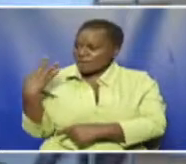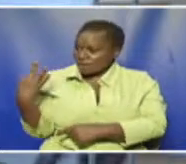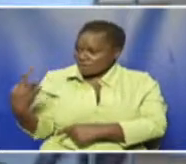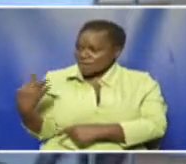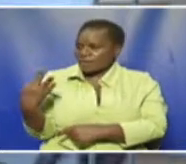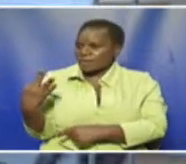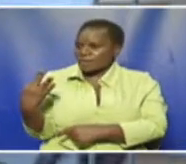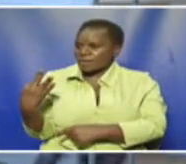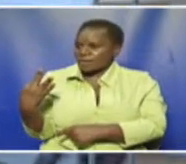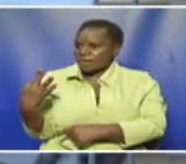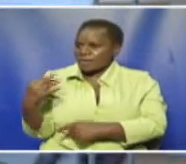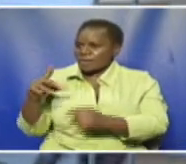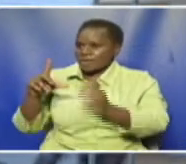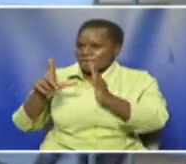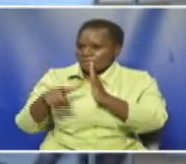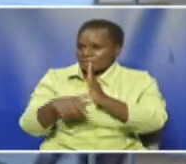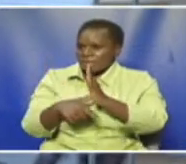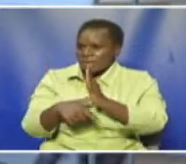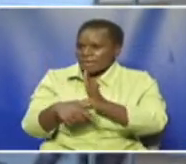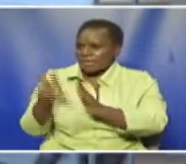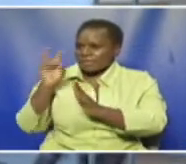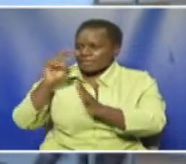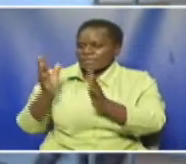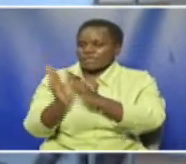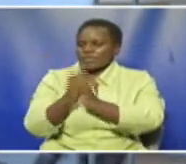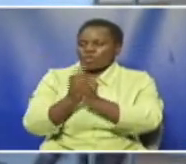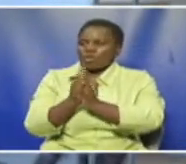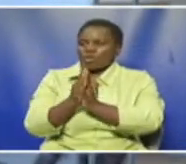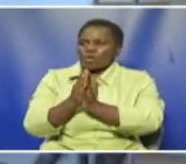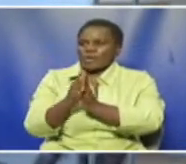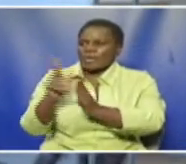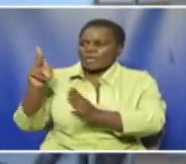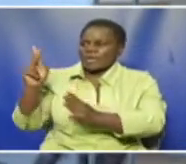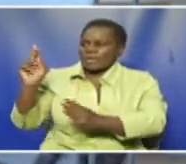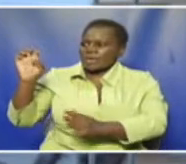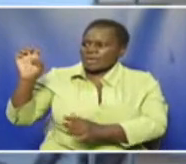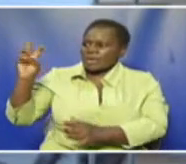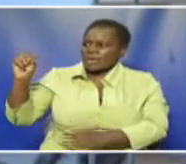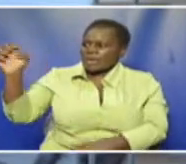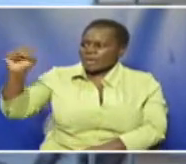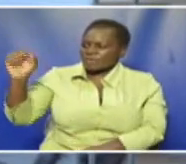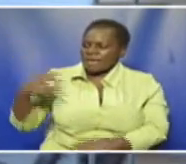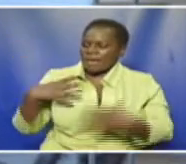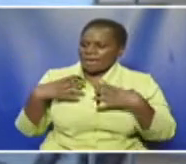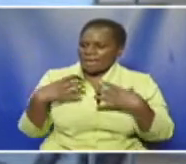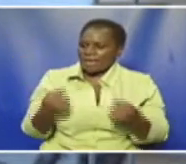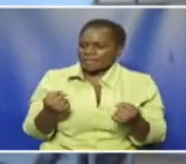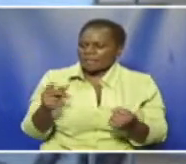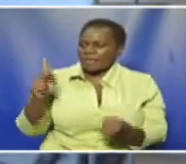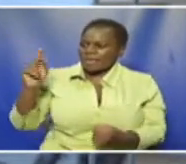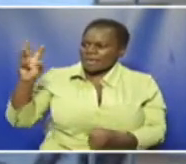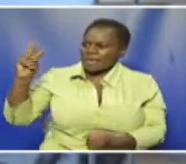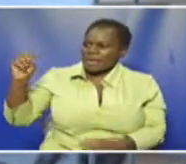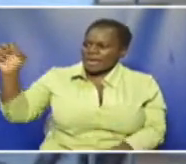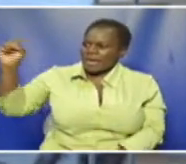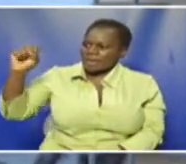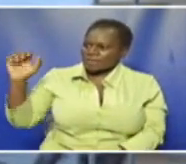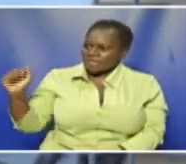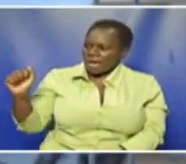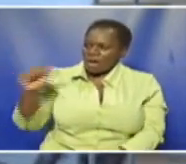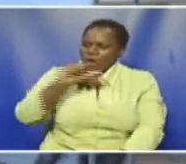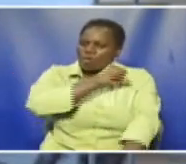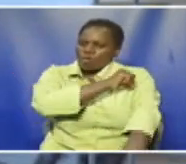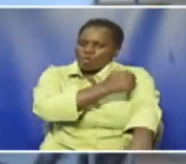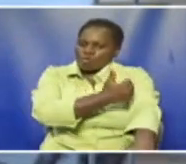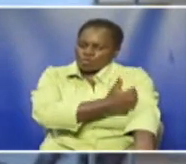That's where I'll be giving it to you later on. Let's have a look at the story concerning KEMSA. We're on to the health now, and the KEMSA Medical Supplies Authority,